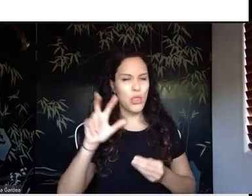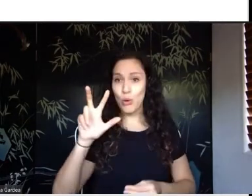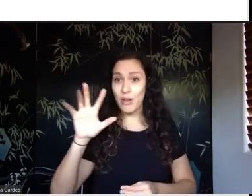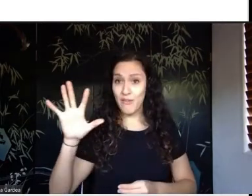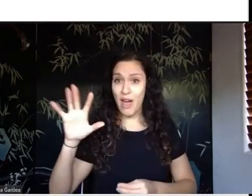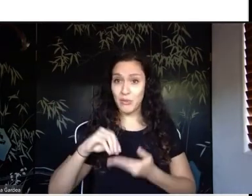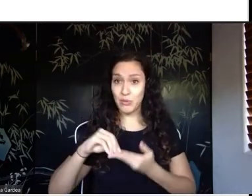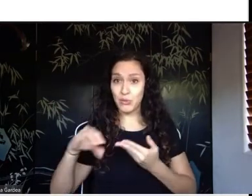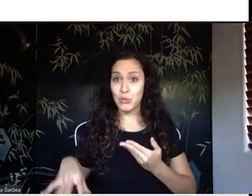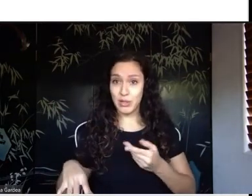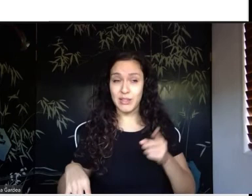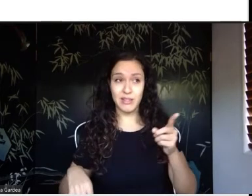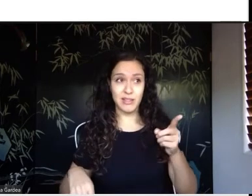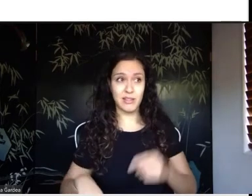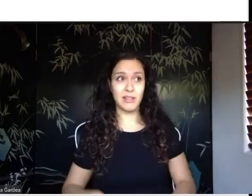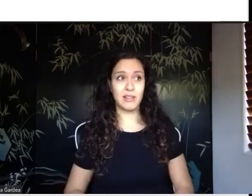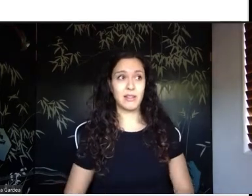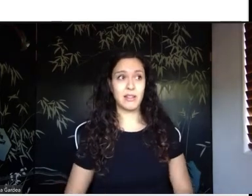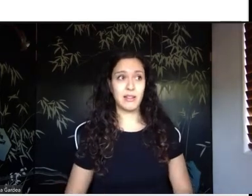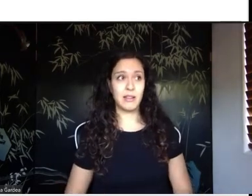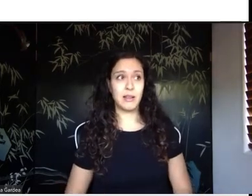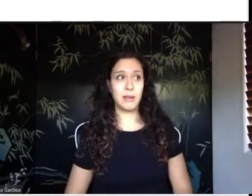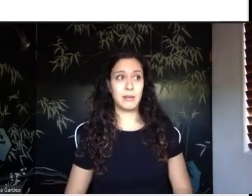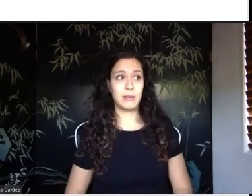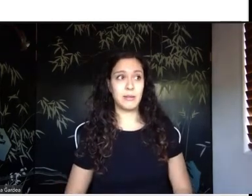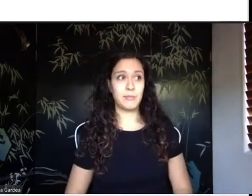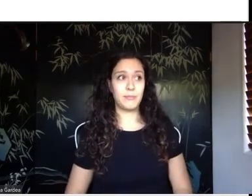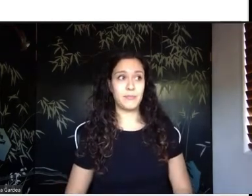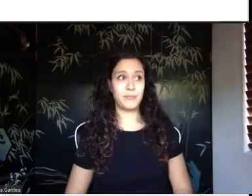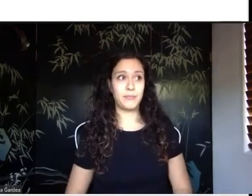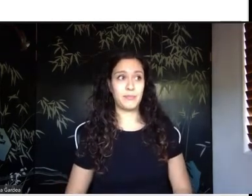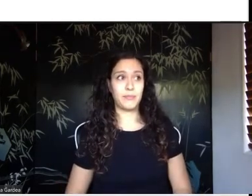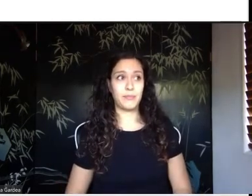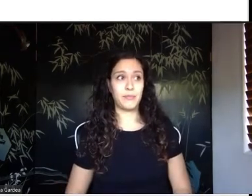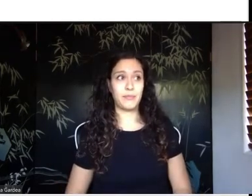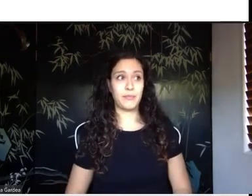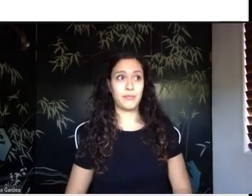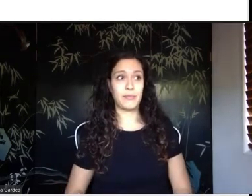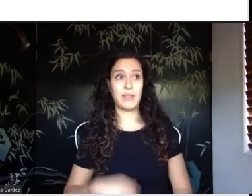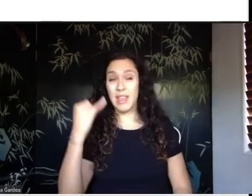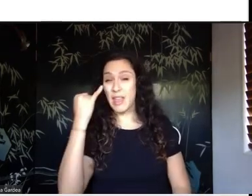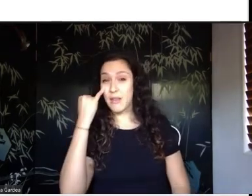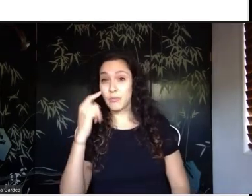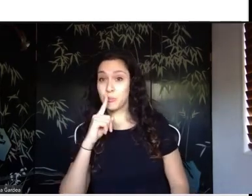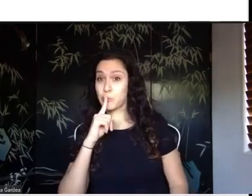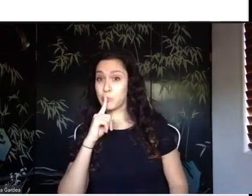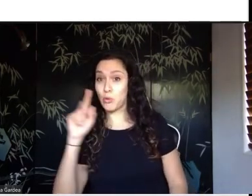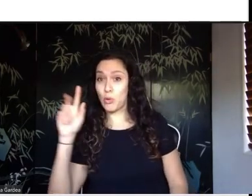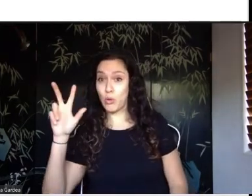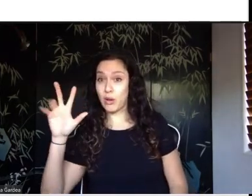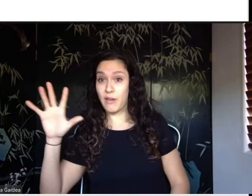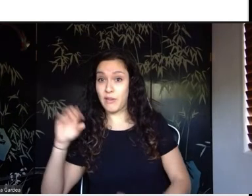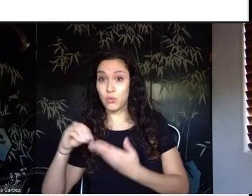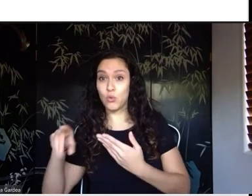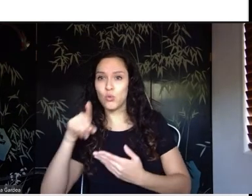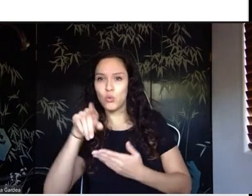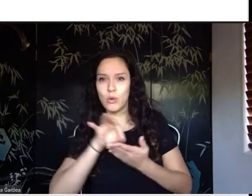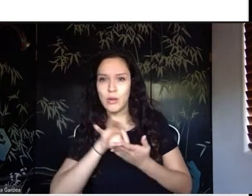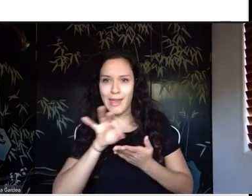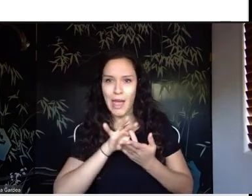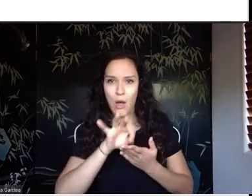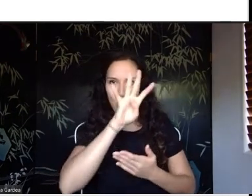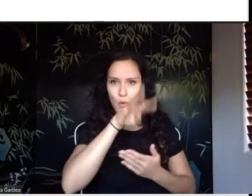were 35 students. If I didn't give you the number 35, you can say, okay, well, this was